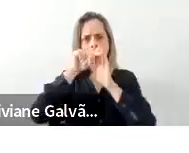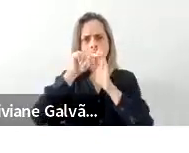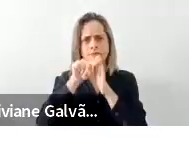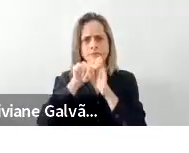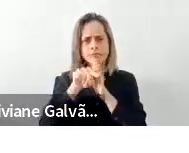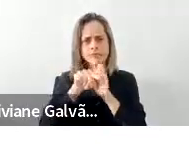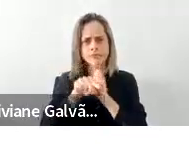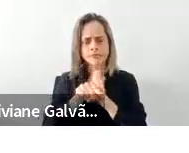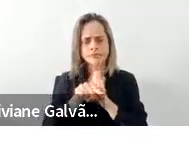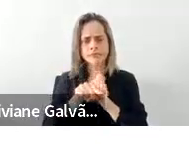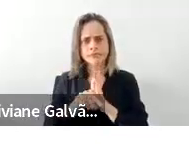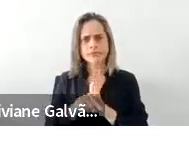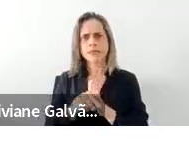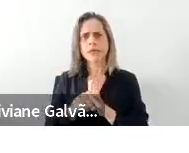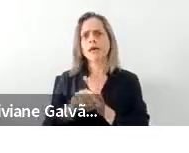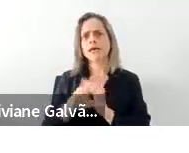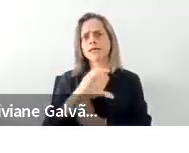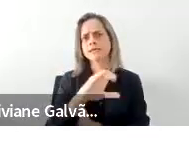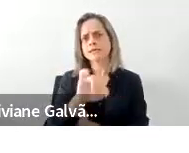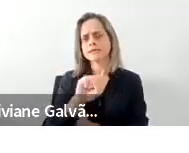But I owe you an apology today,